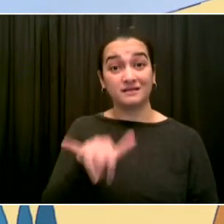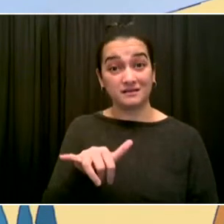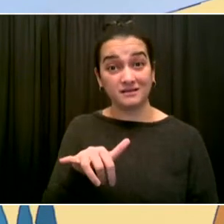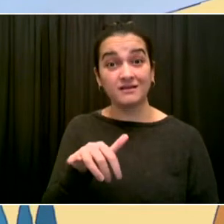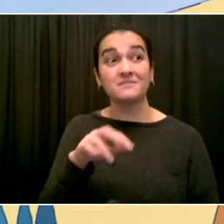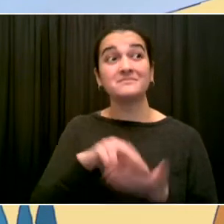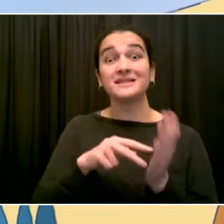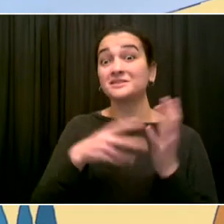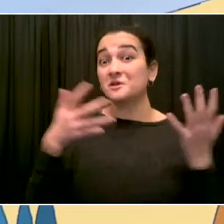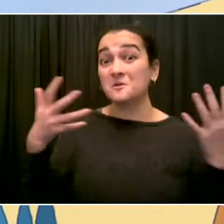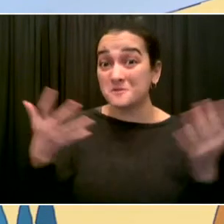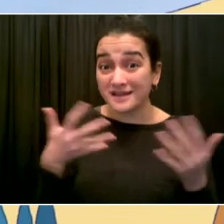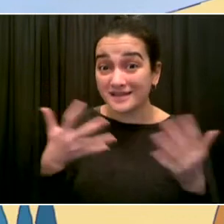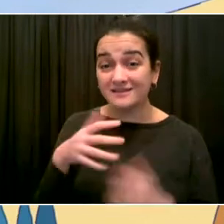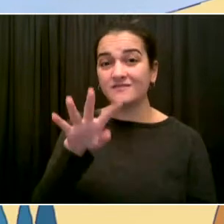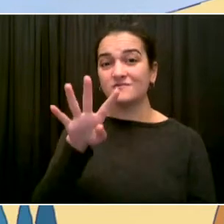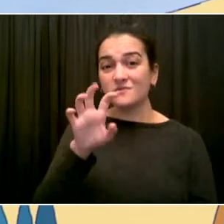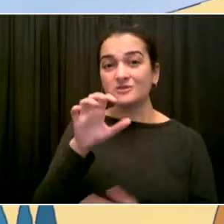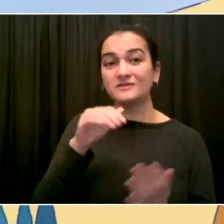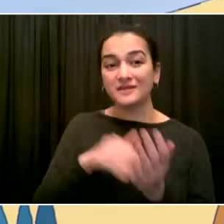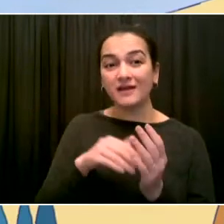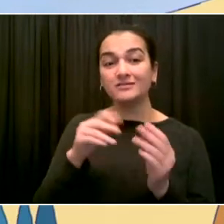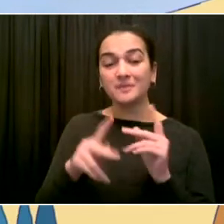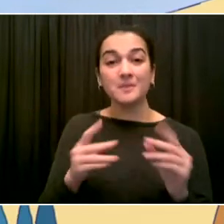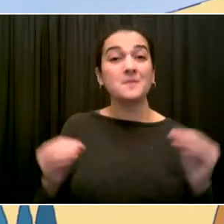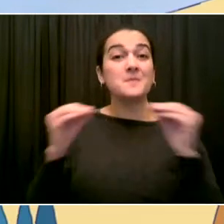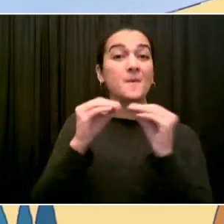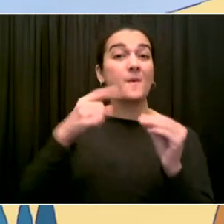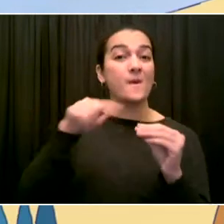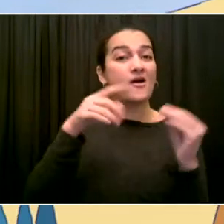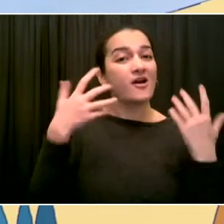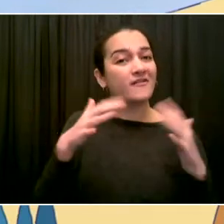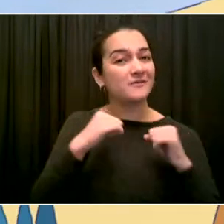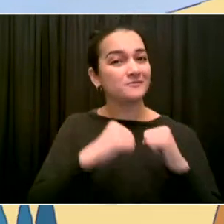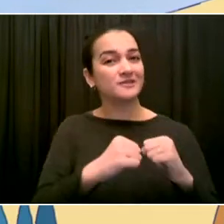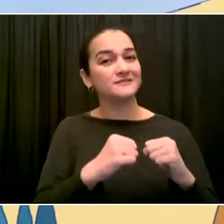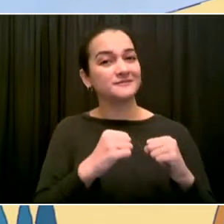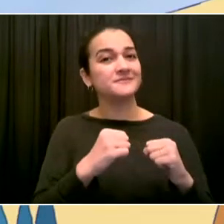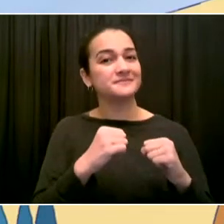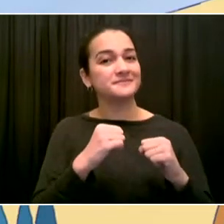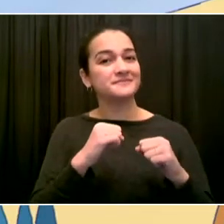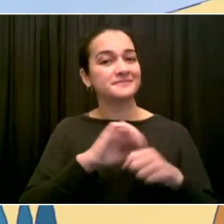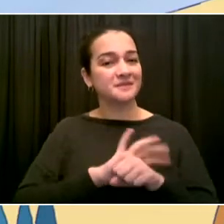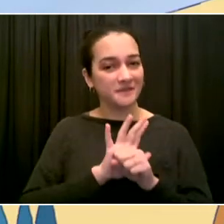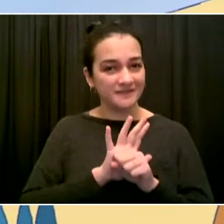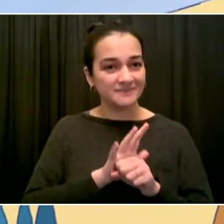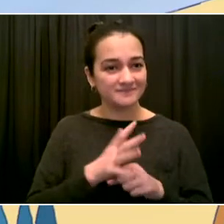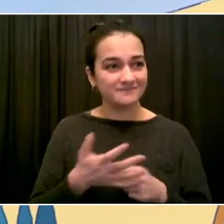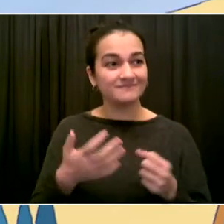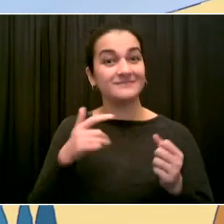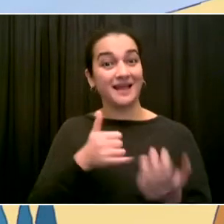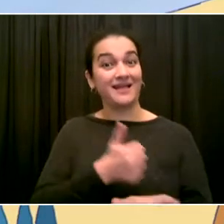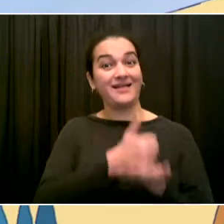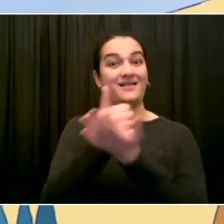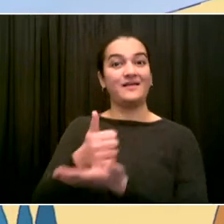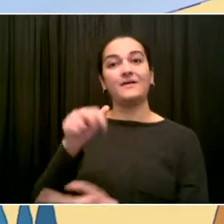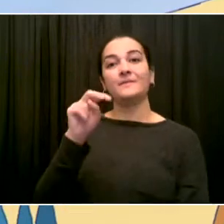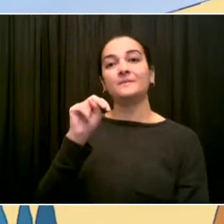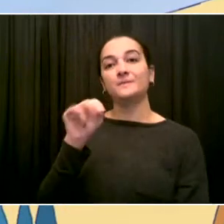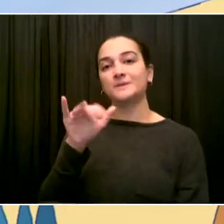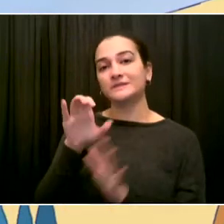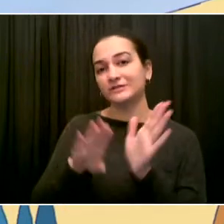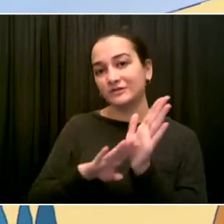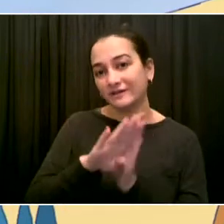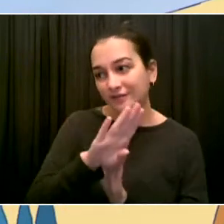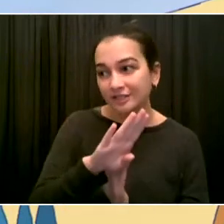tourists are coming back. This is what we need for our city. For a lot of people, that incentive meant a lot. And it depends on the family, obviously. Some families,